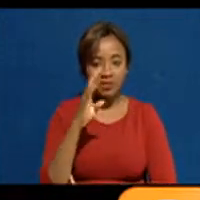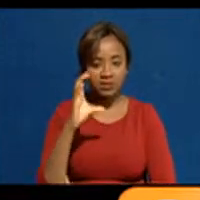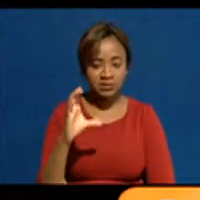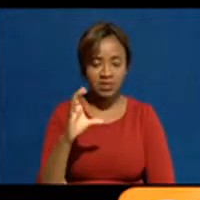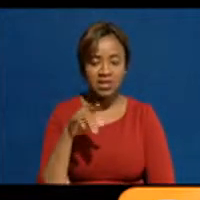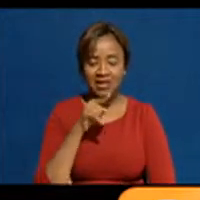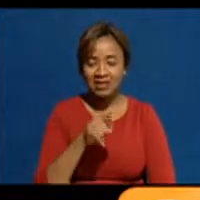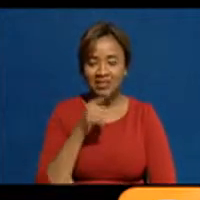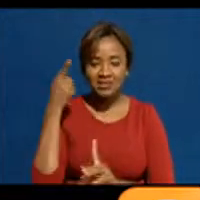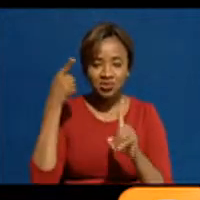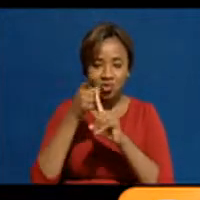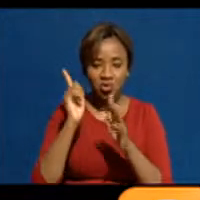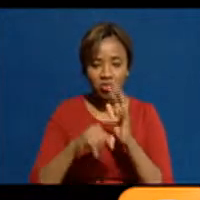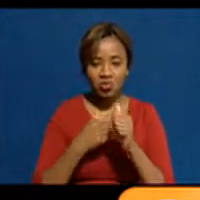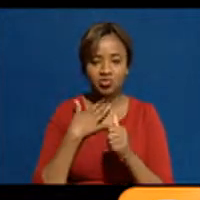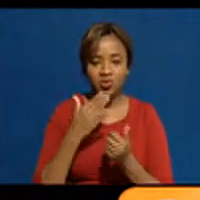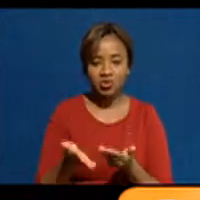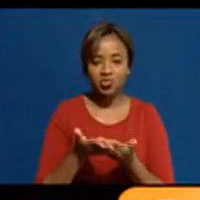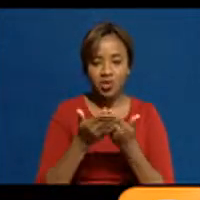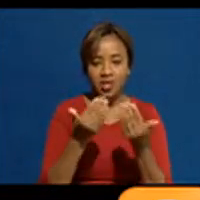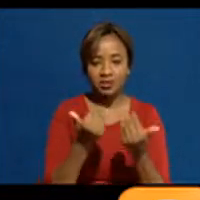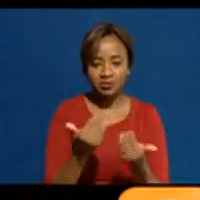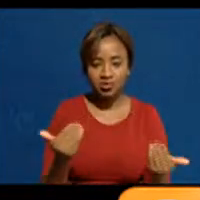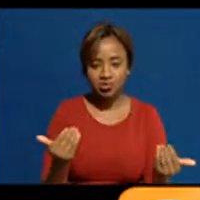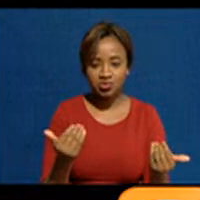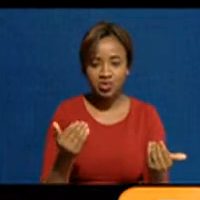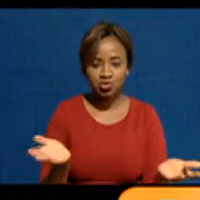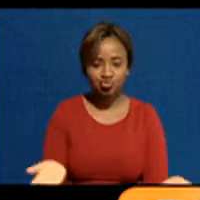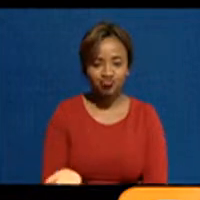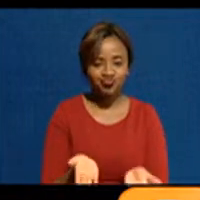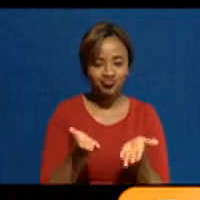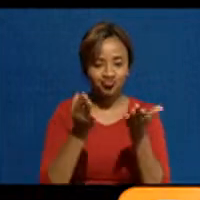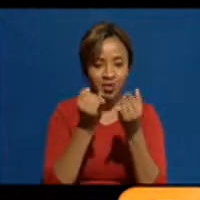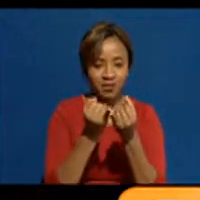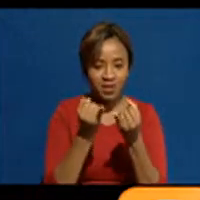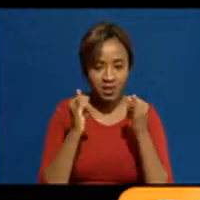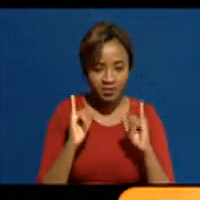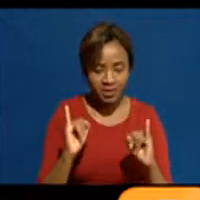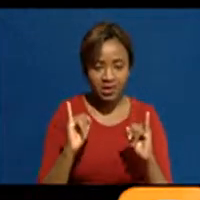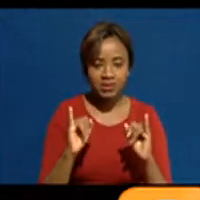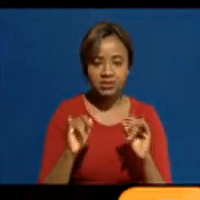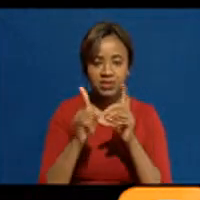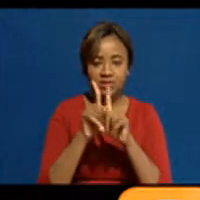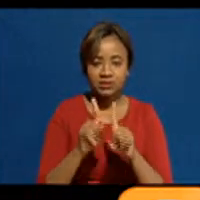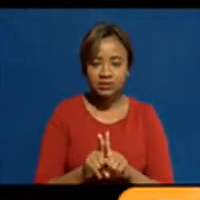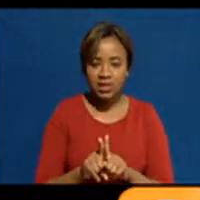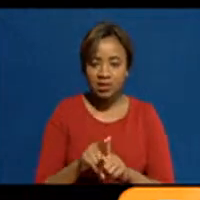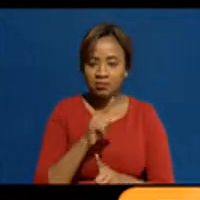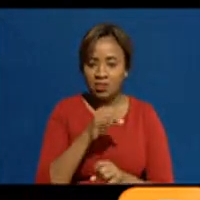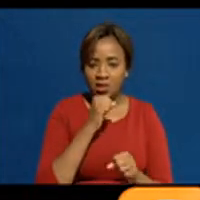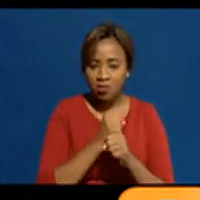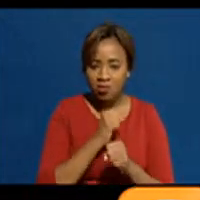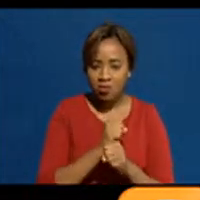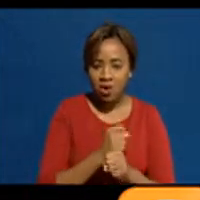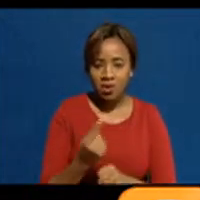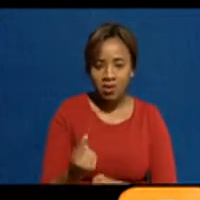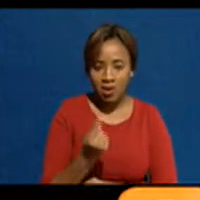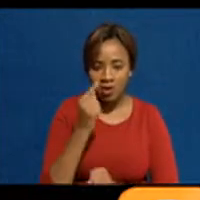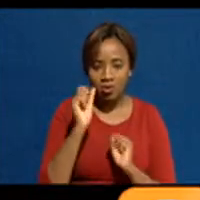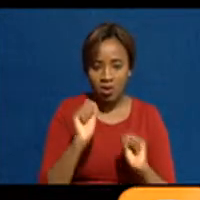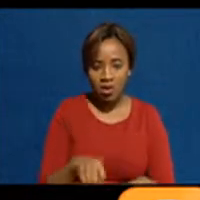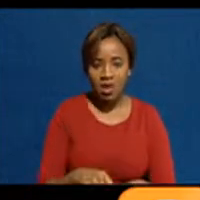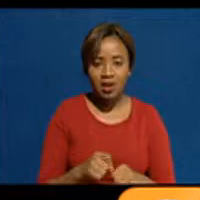to help a child bring about independence and bring about working by themselves. But in real